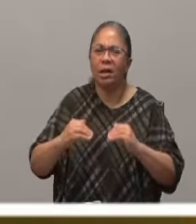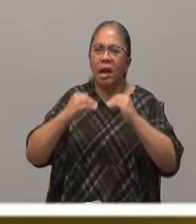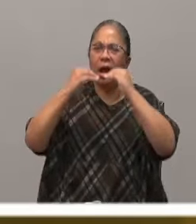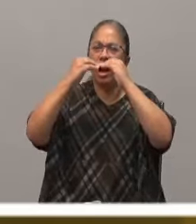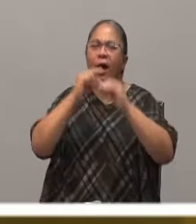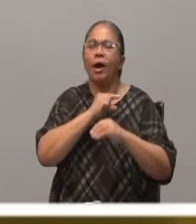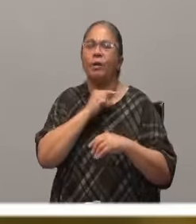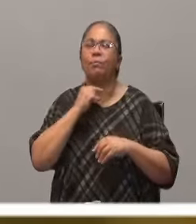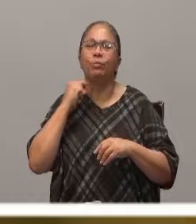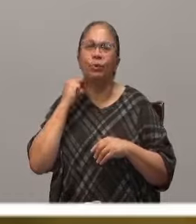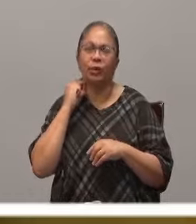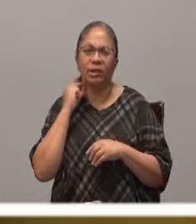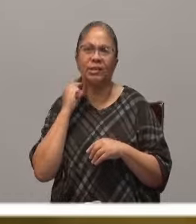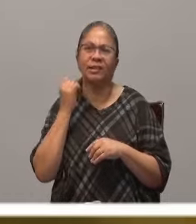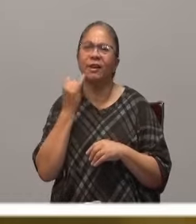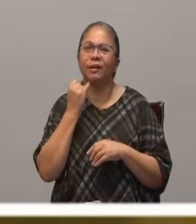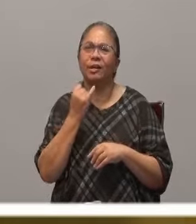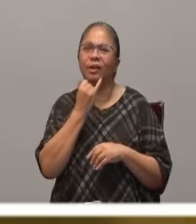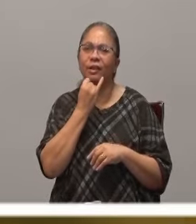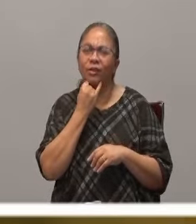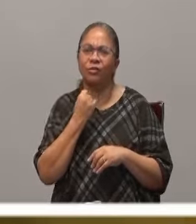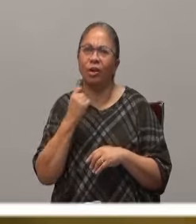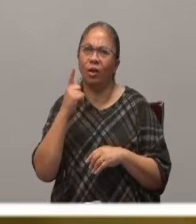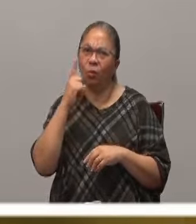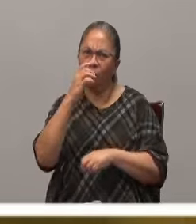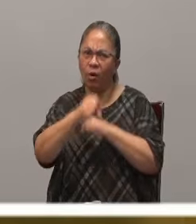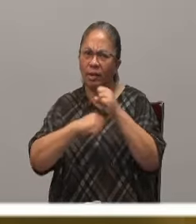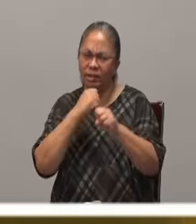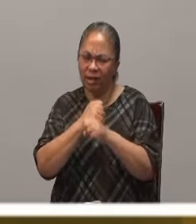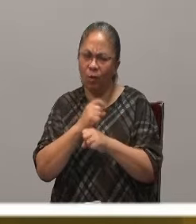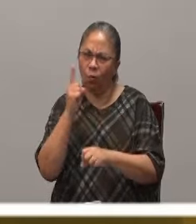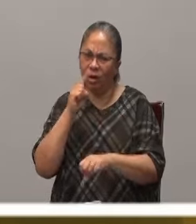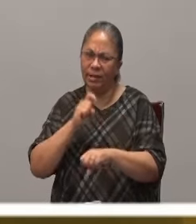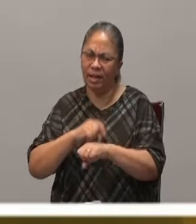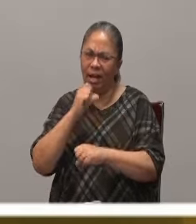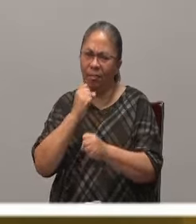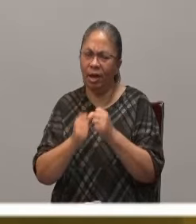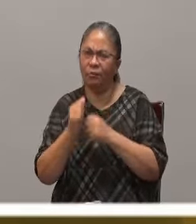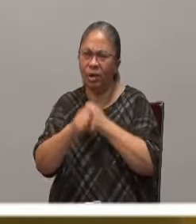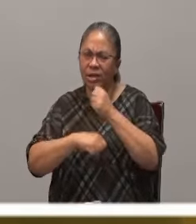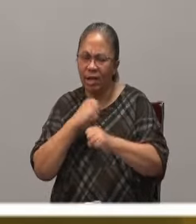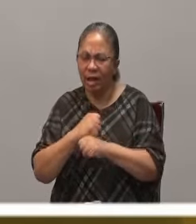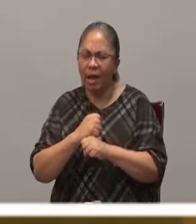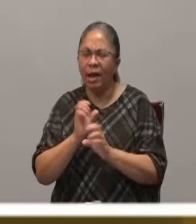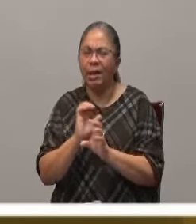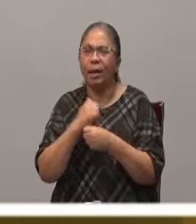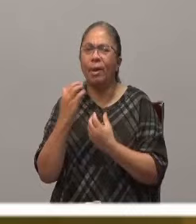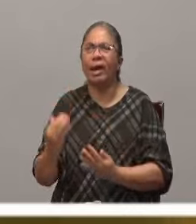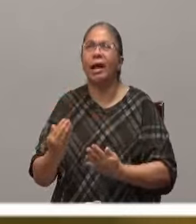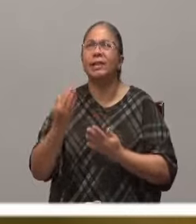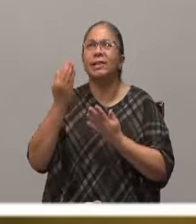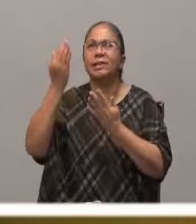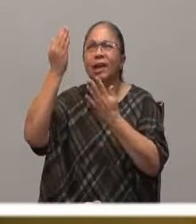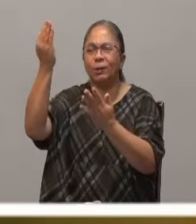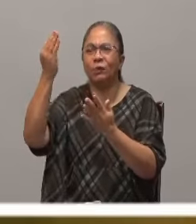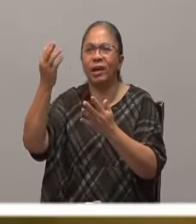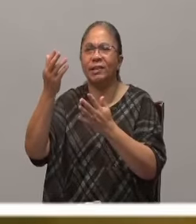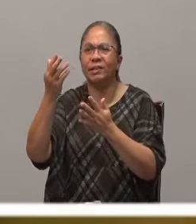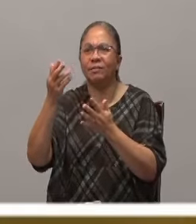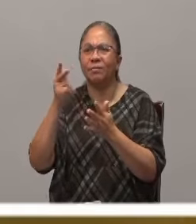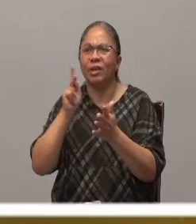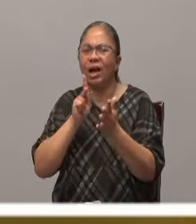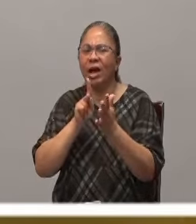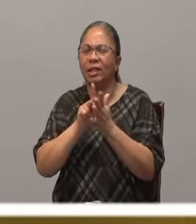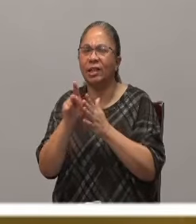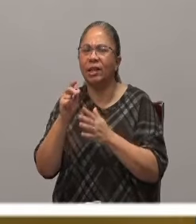high priest in Israel once a year made a sacrifice, and once a year the high priest would slaughter an innocent